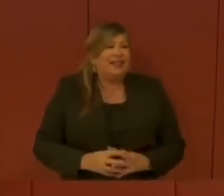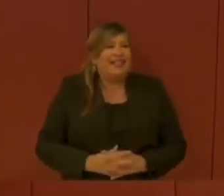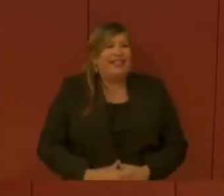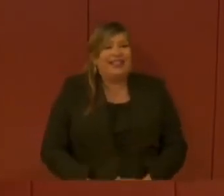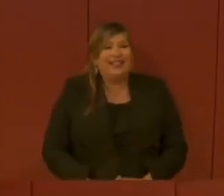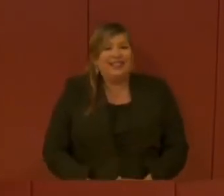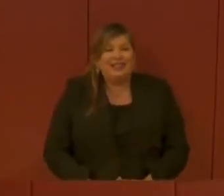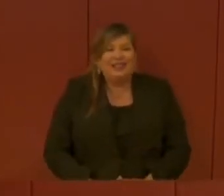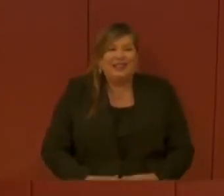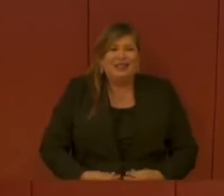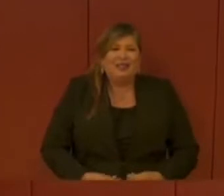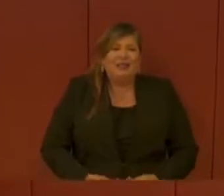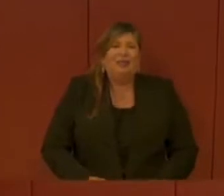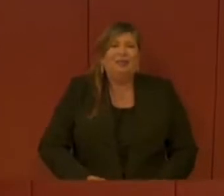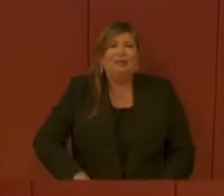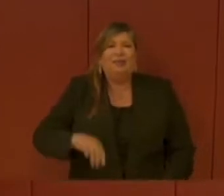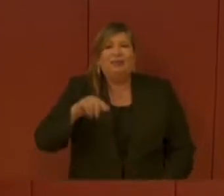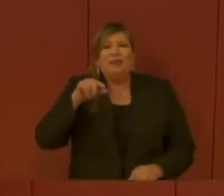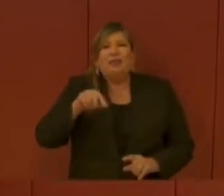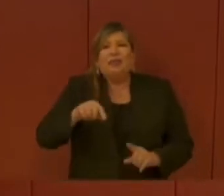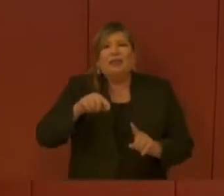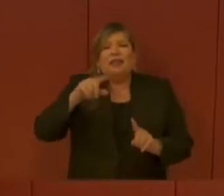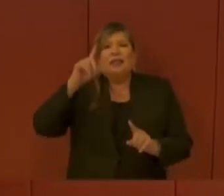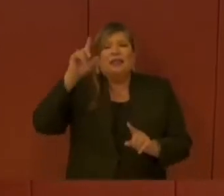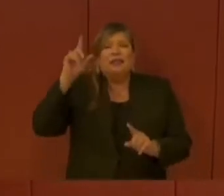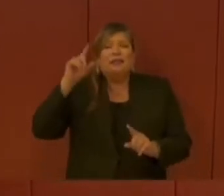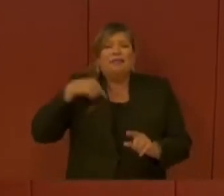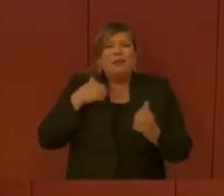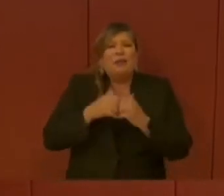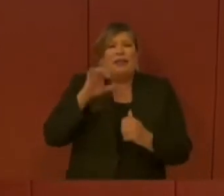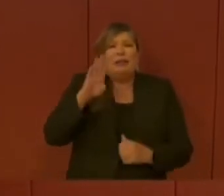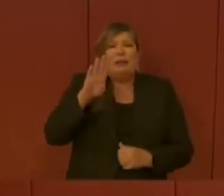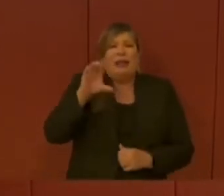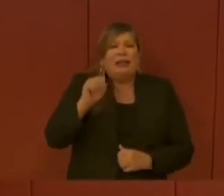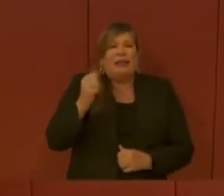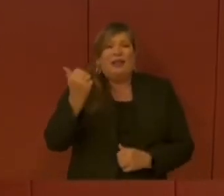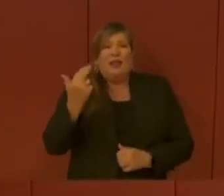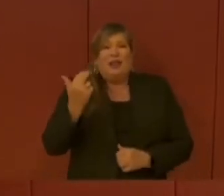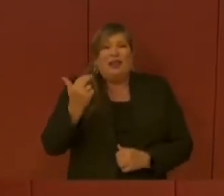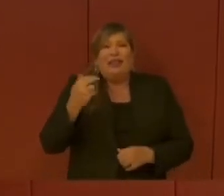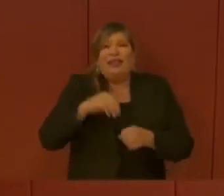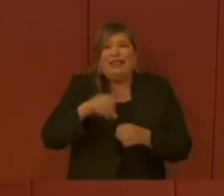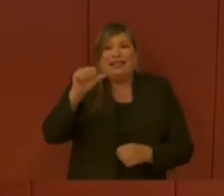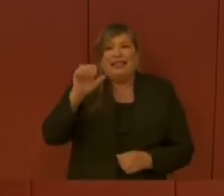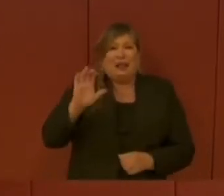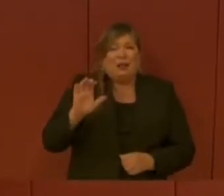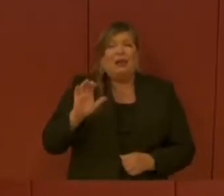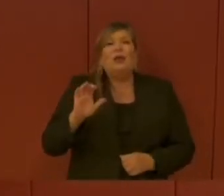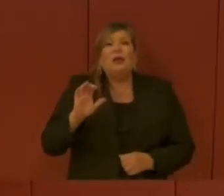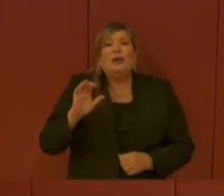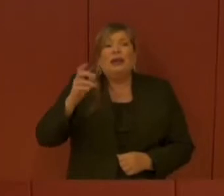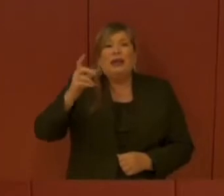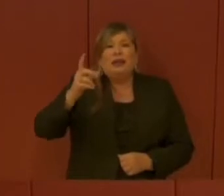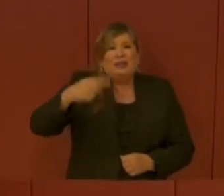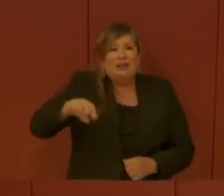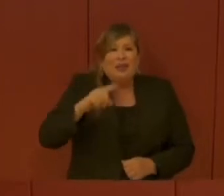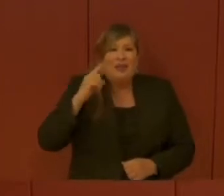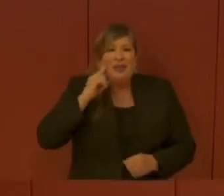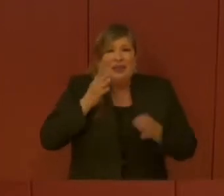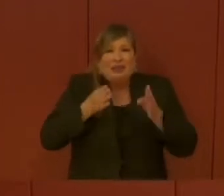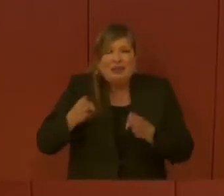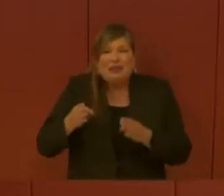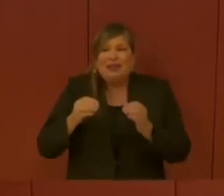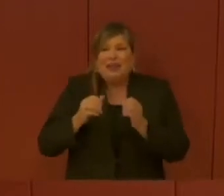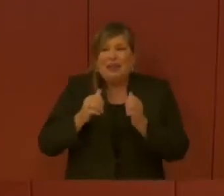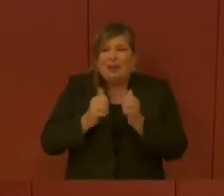Good afternoon, Governor. This is Heather Jansen with CBS 13 out of Sacramento. We've heard stories, you know, of people who are of